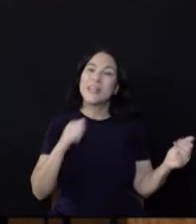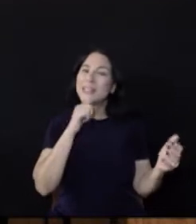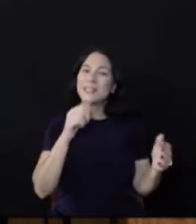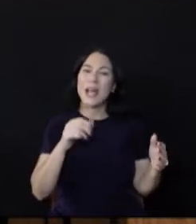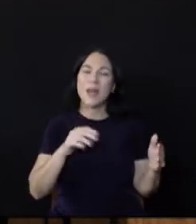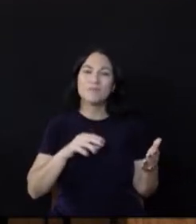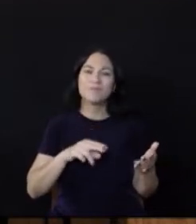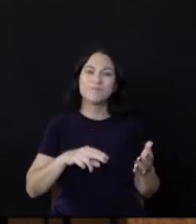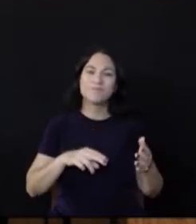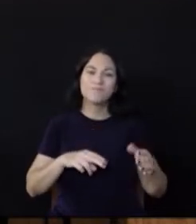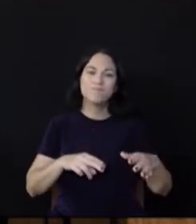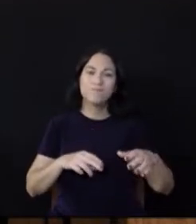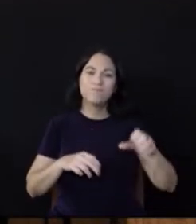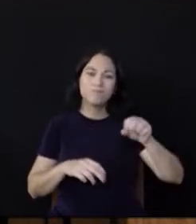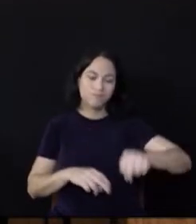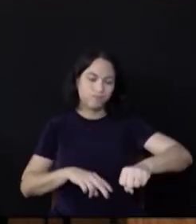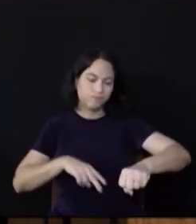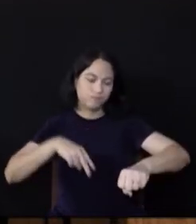block that makes no sense.